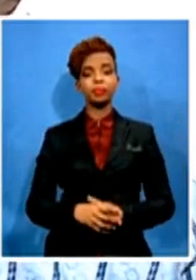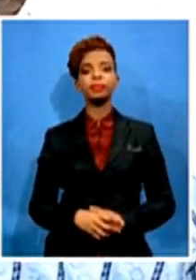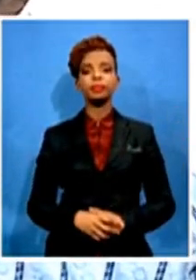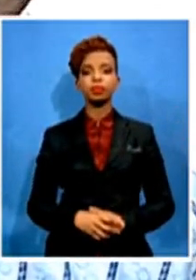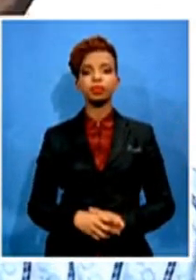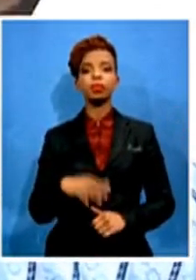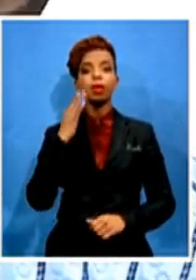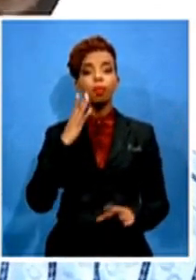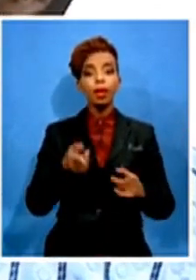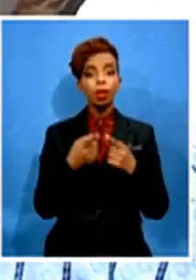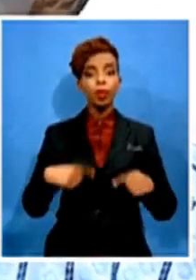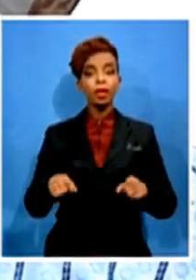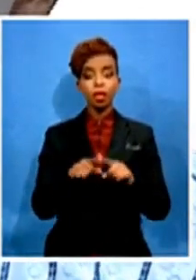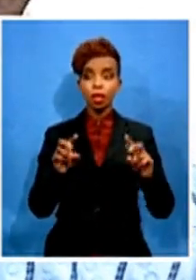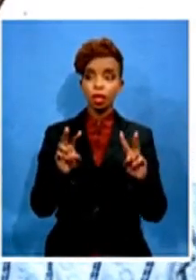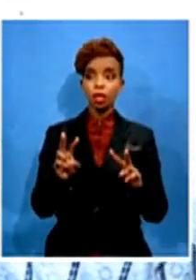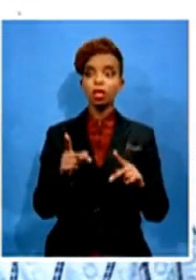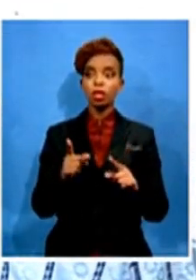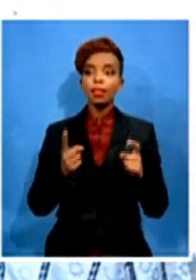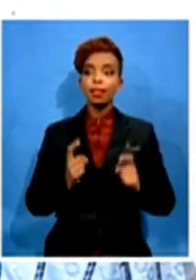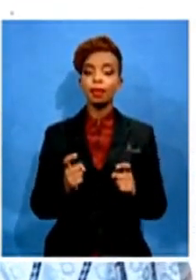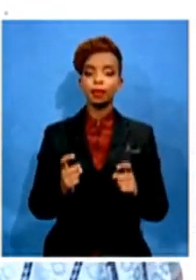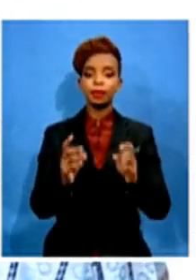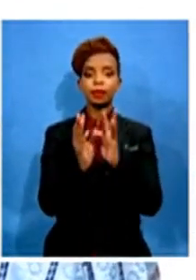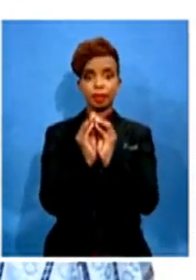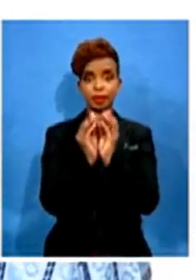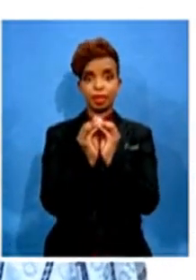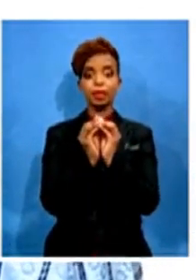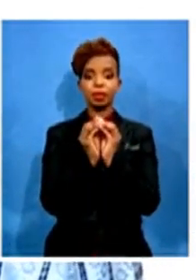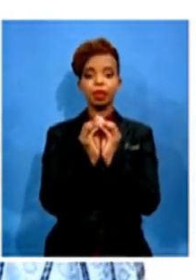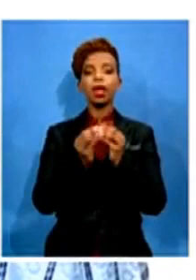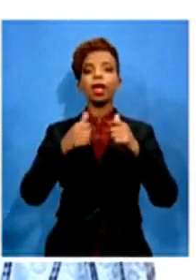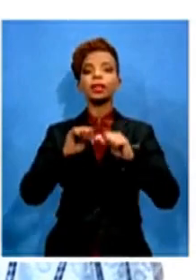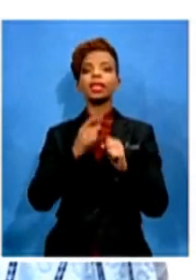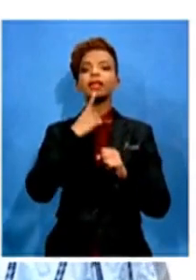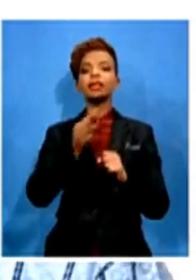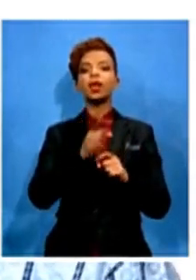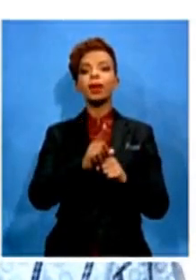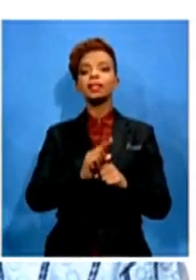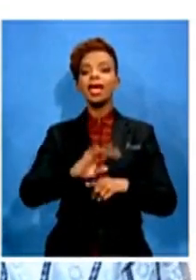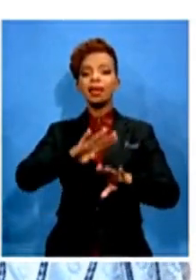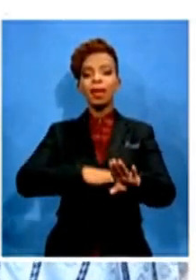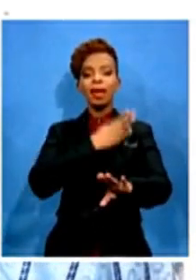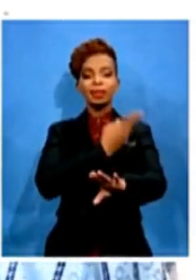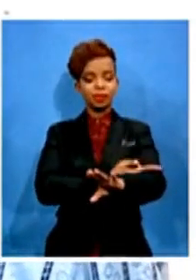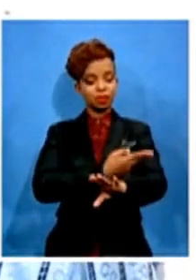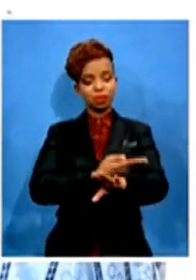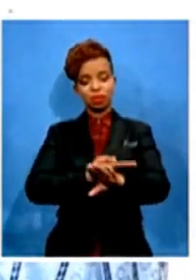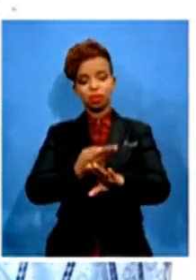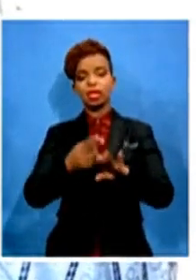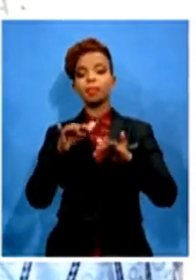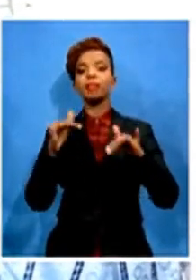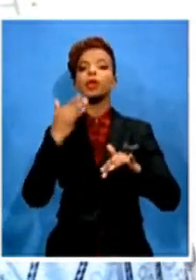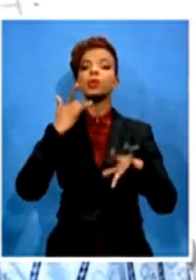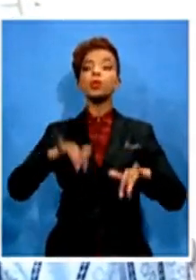went through, and I said they must put up observation beds, and then they did observation beds. Then a number of hospitals that about 14,